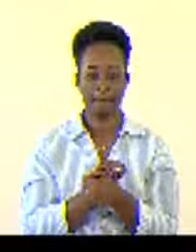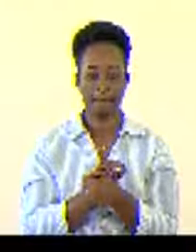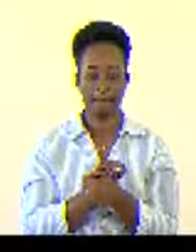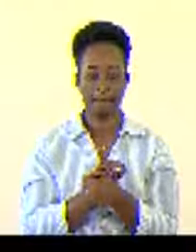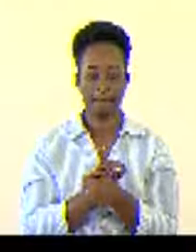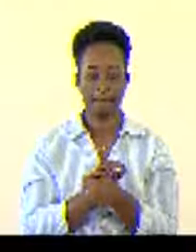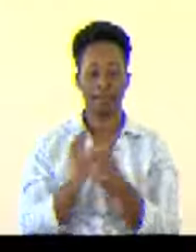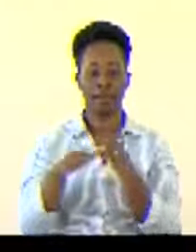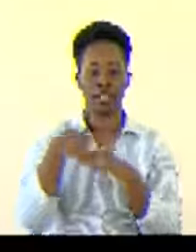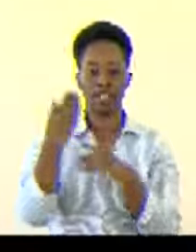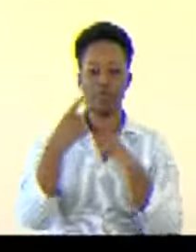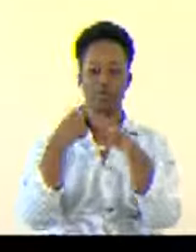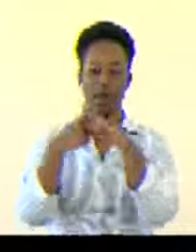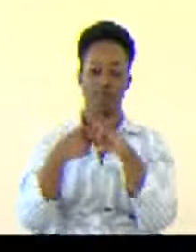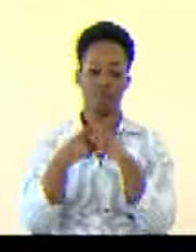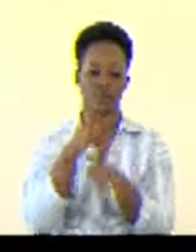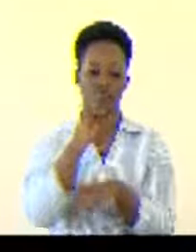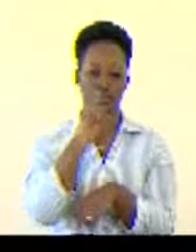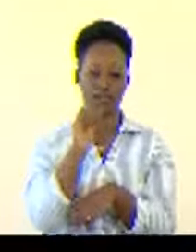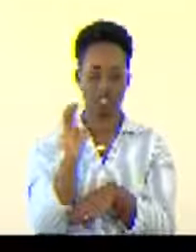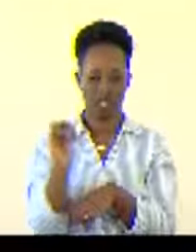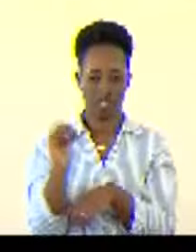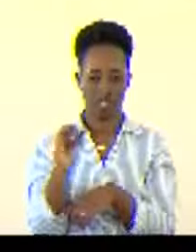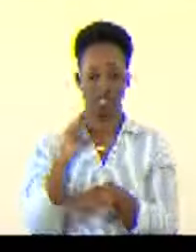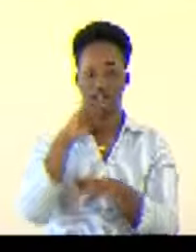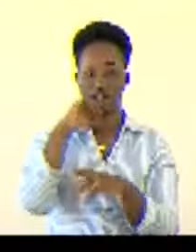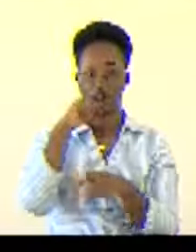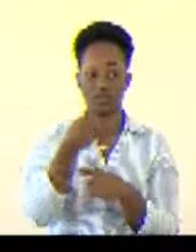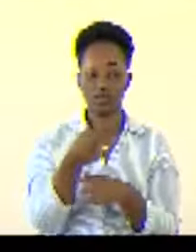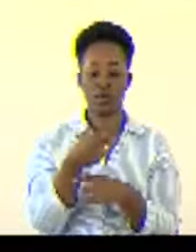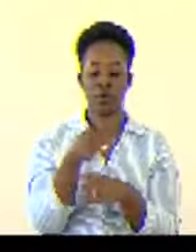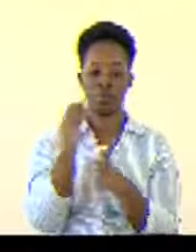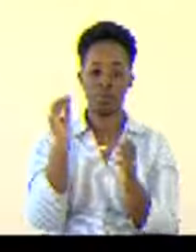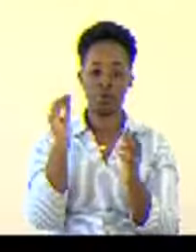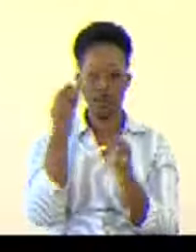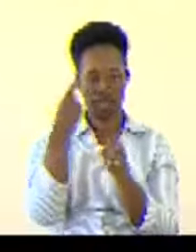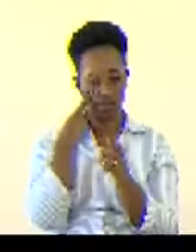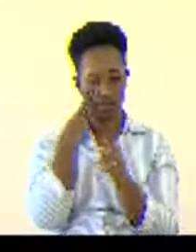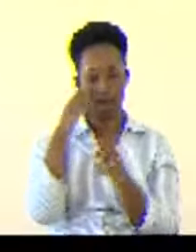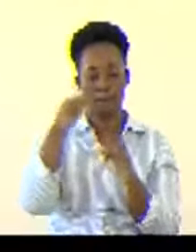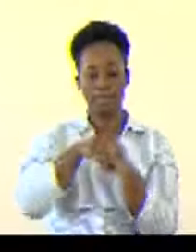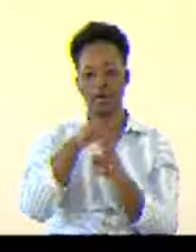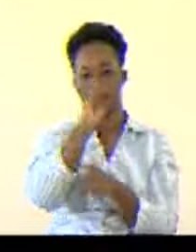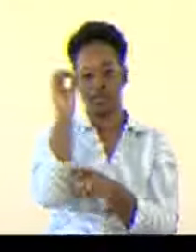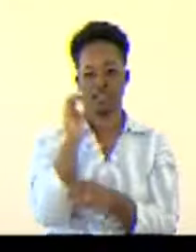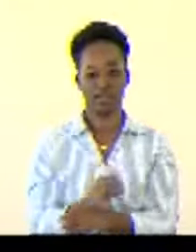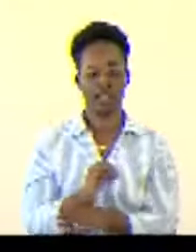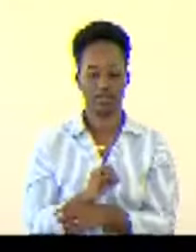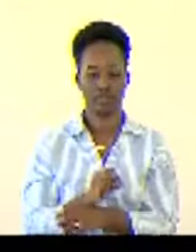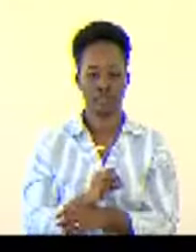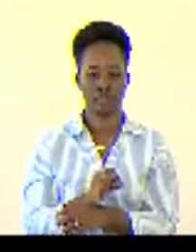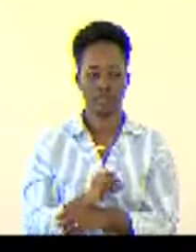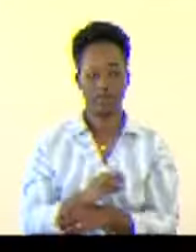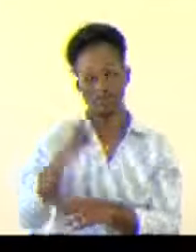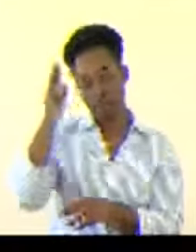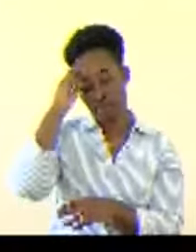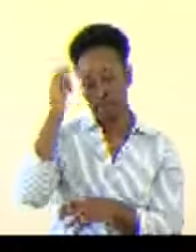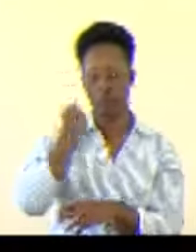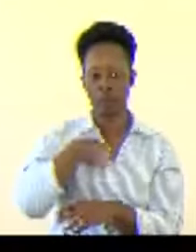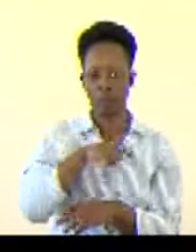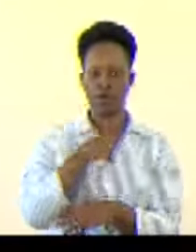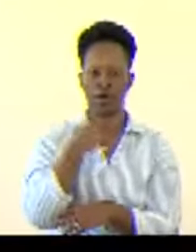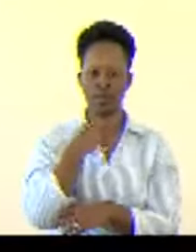sales. Then you multiply 100. The answer will be in percentage. The answer will be percentage. Remember we talked about cost of